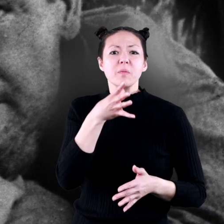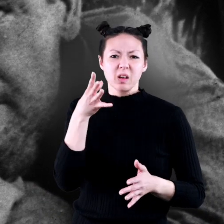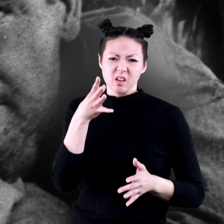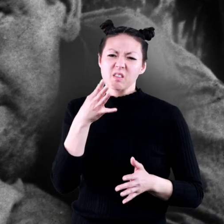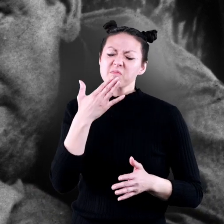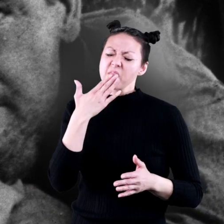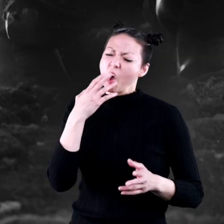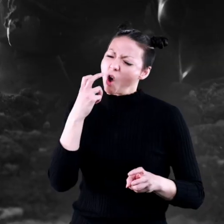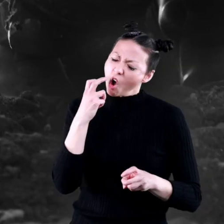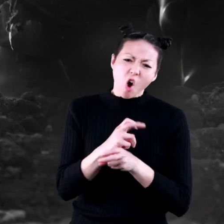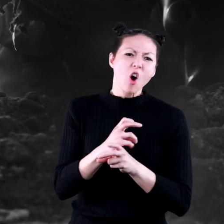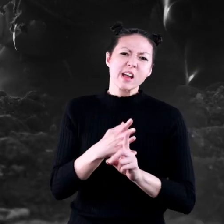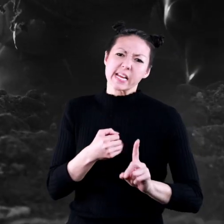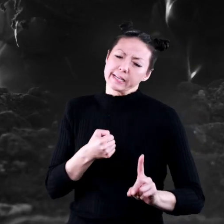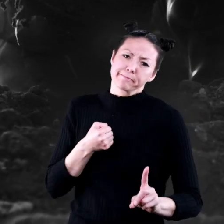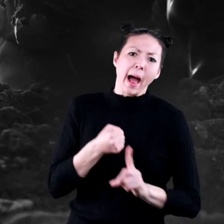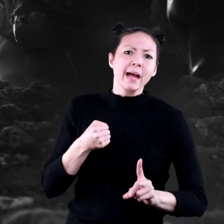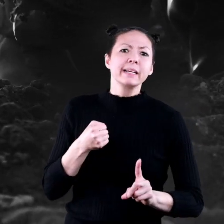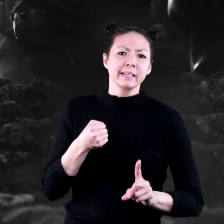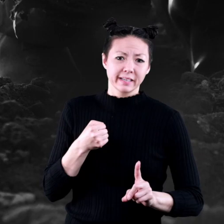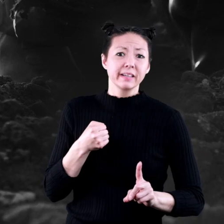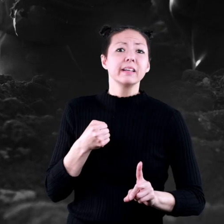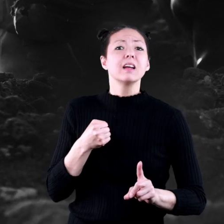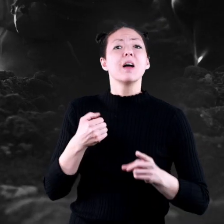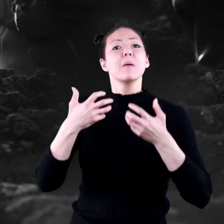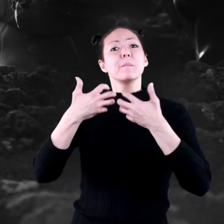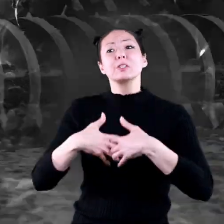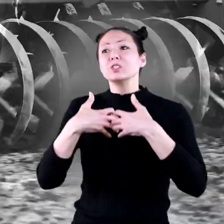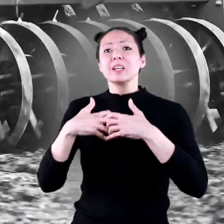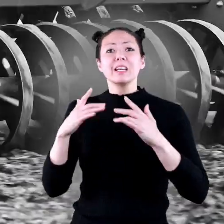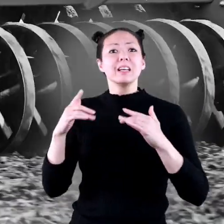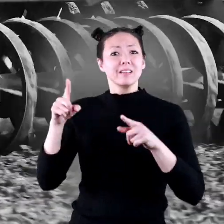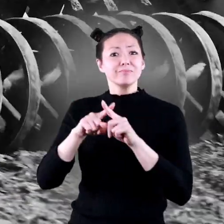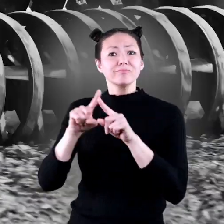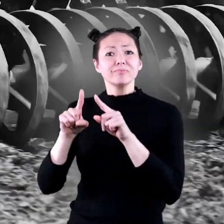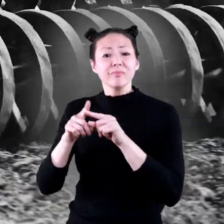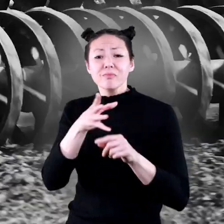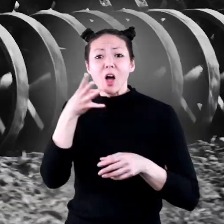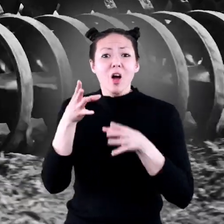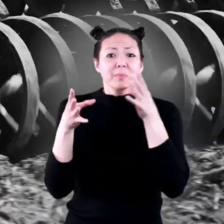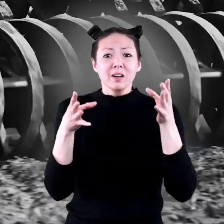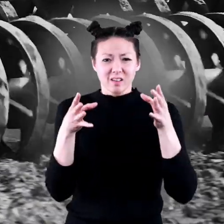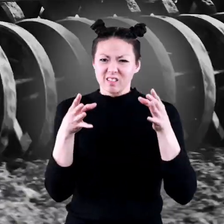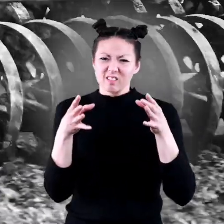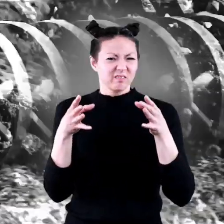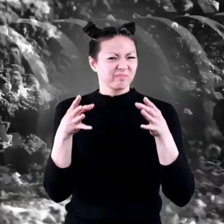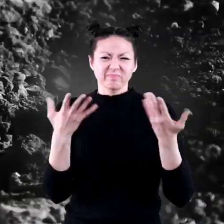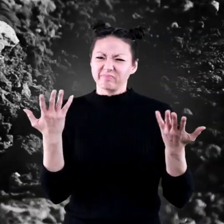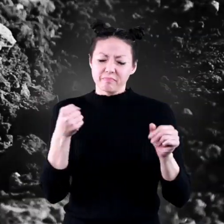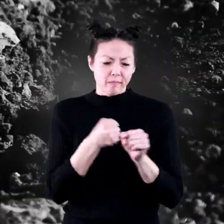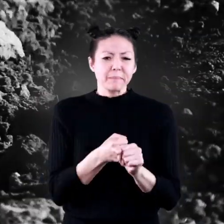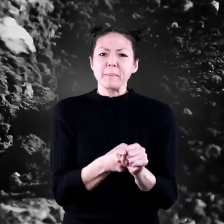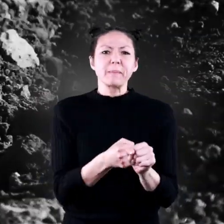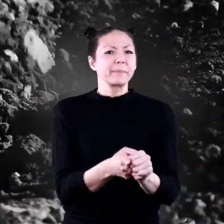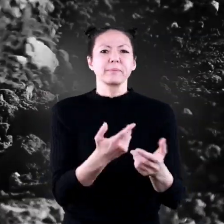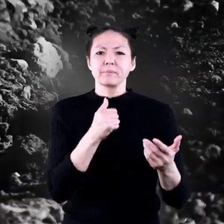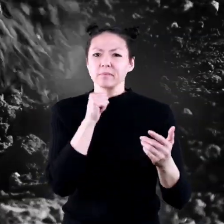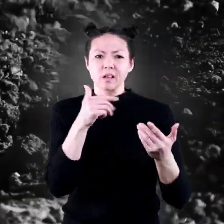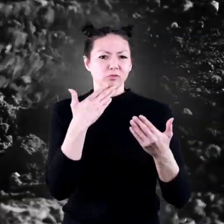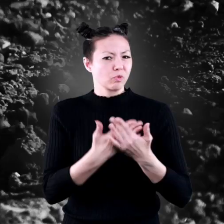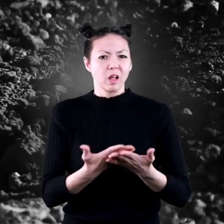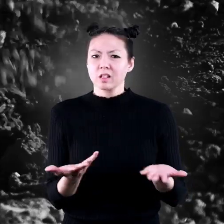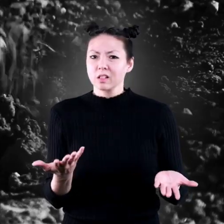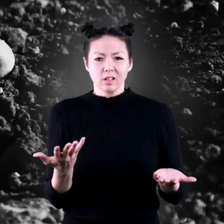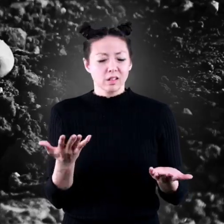for Americans. Farmers were particularly hard hit. Because of advancements in machinery, farmers had been experiencing